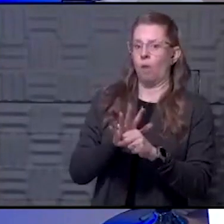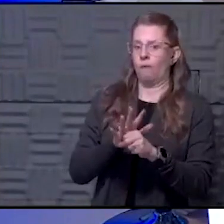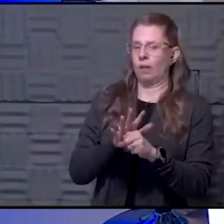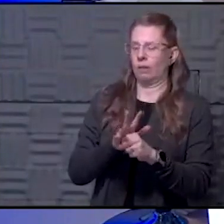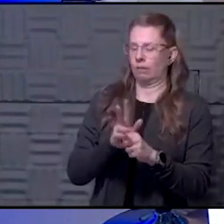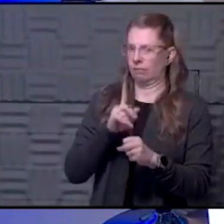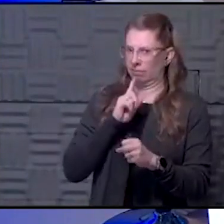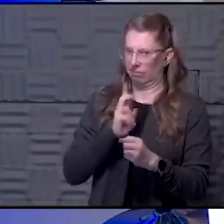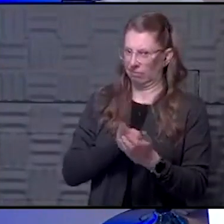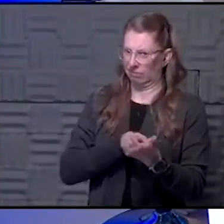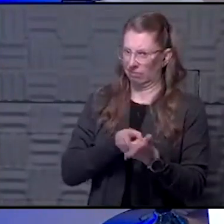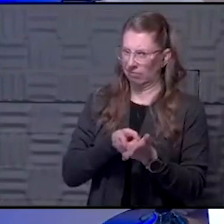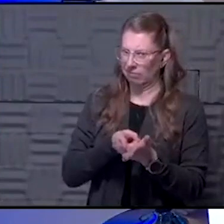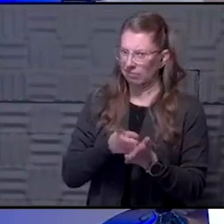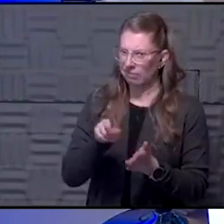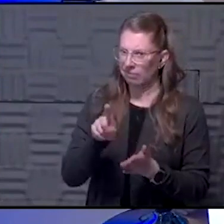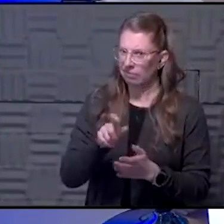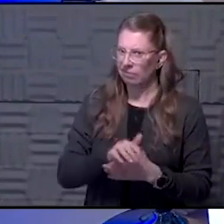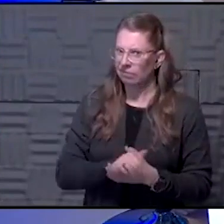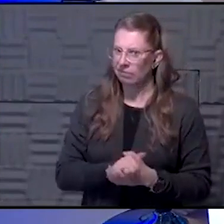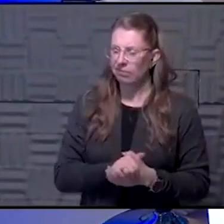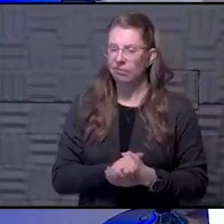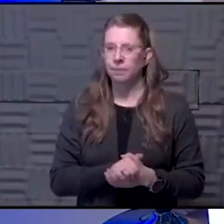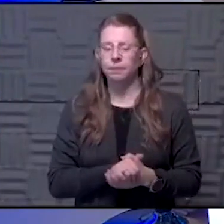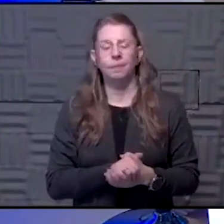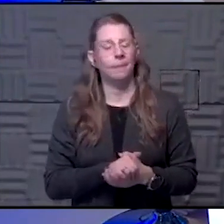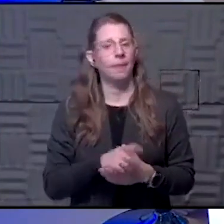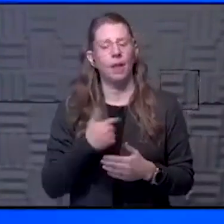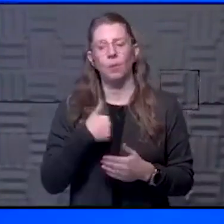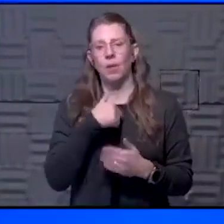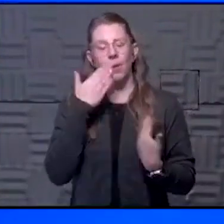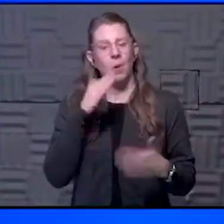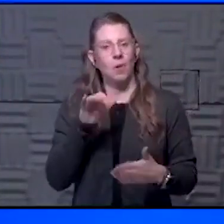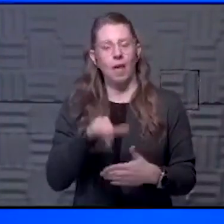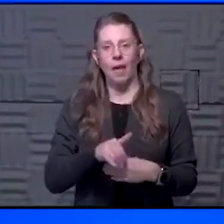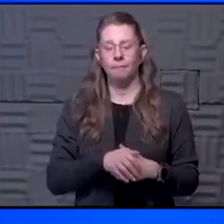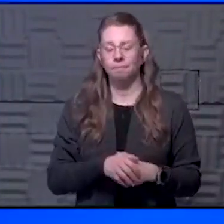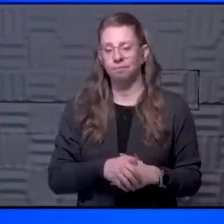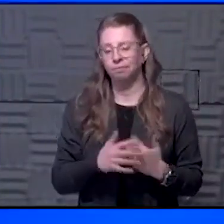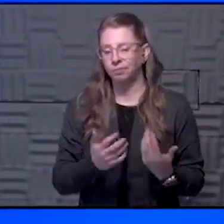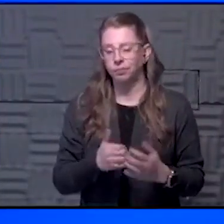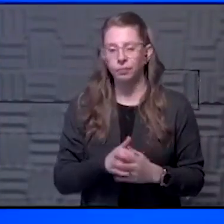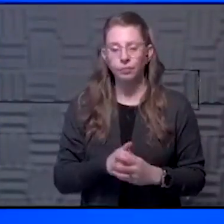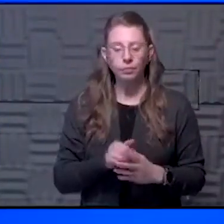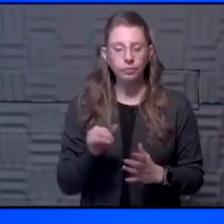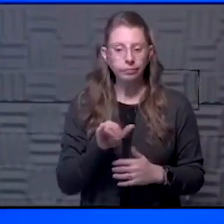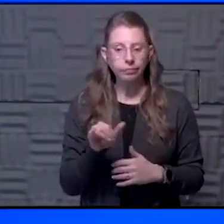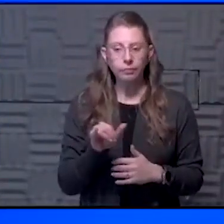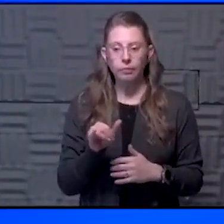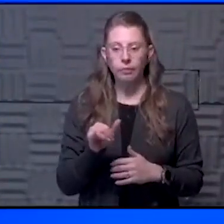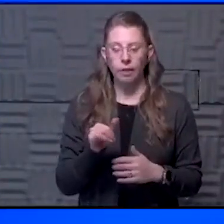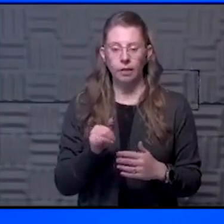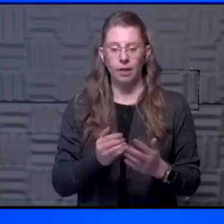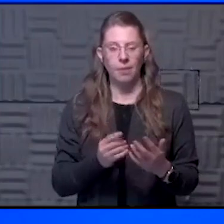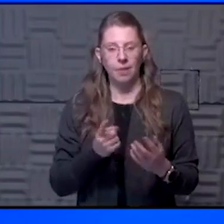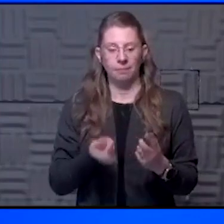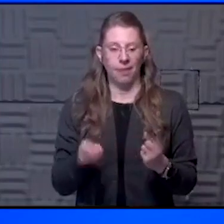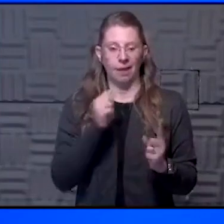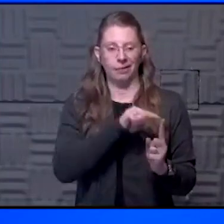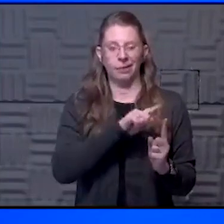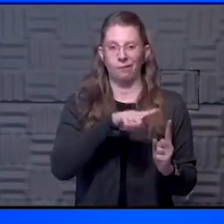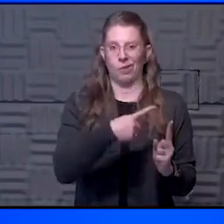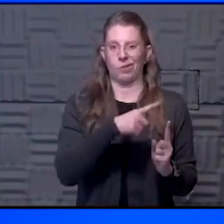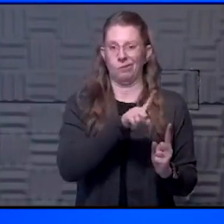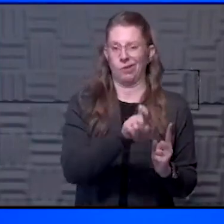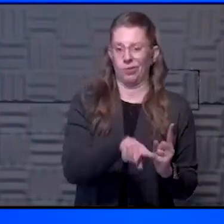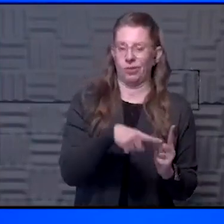to that statement? What do you think, Hawk? I don't think we know that either. There's anecdotally, again, back to the first question, we know that